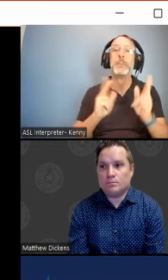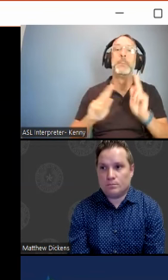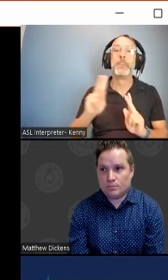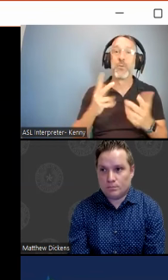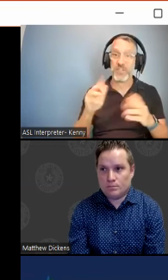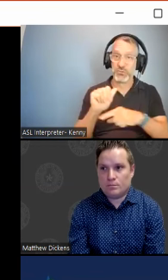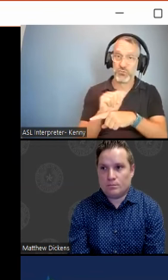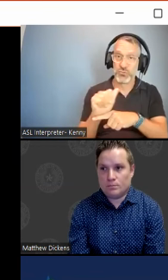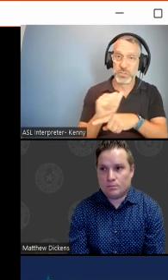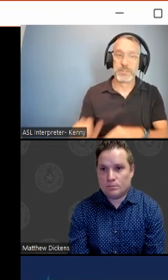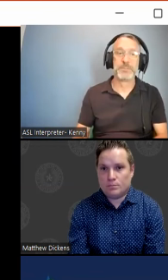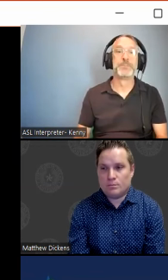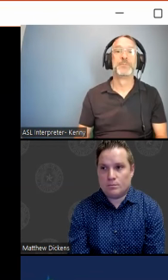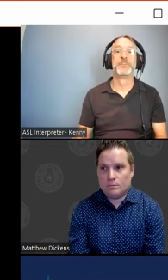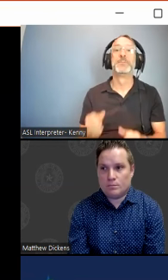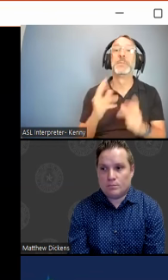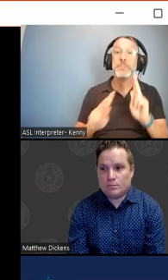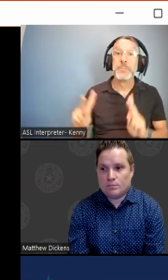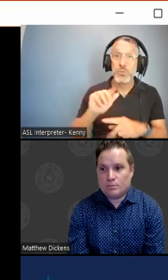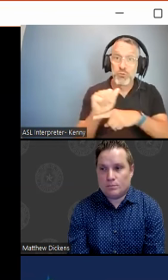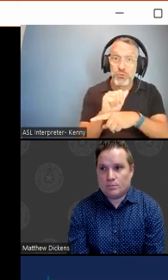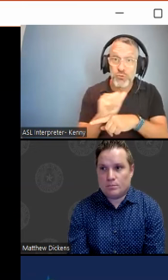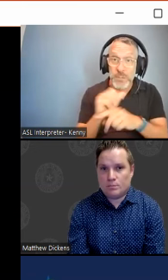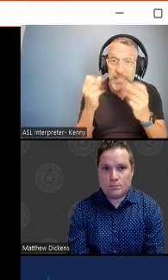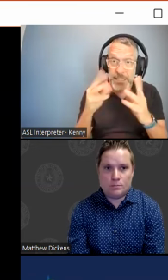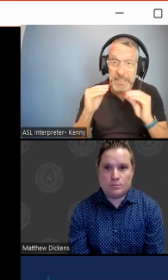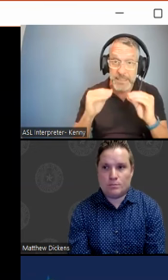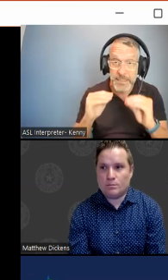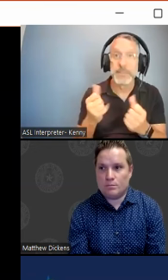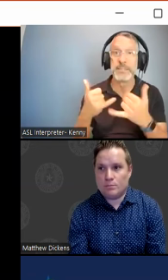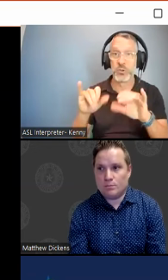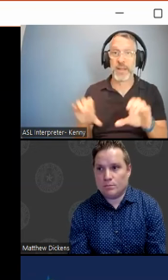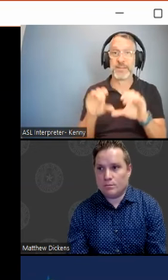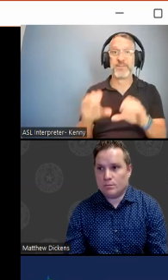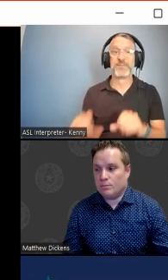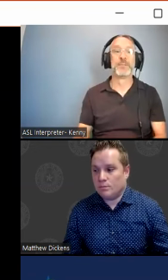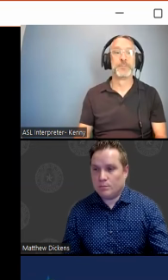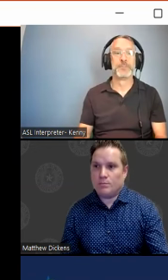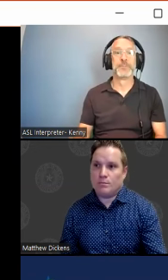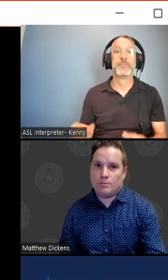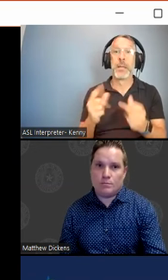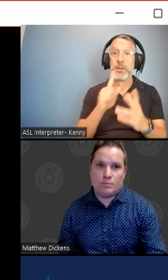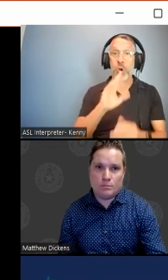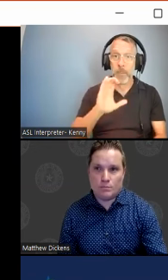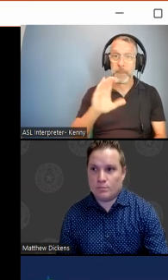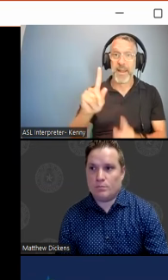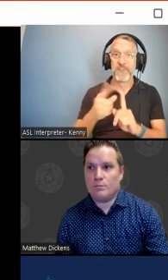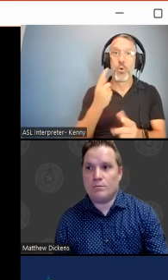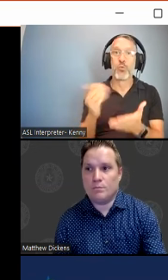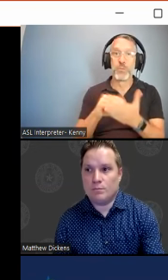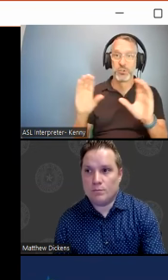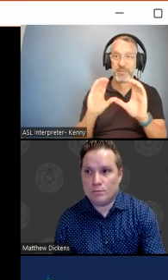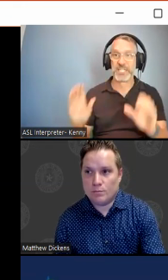you trained? How many of those people that you trained, how many are still active? How many are returning for